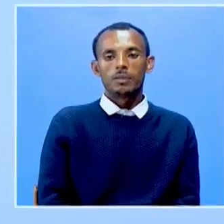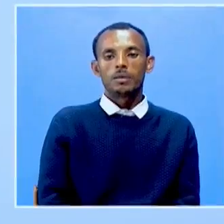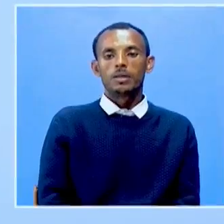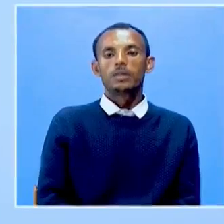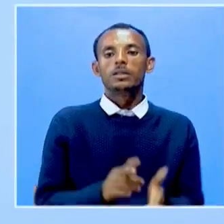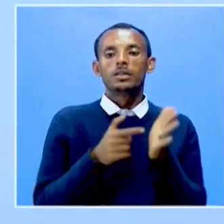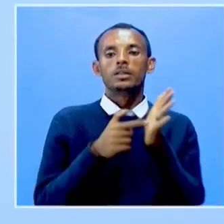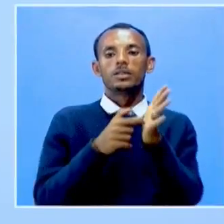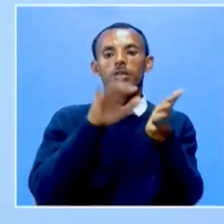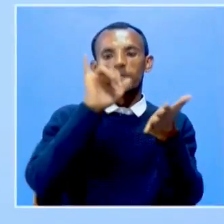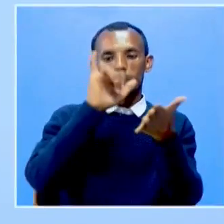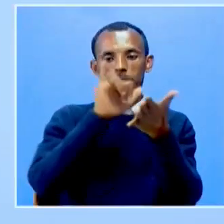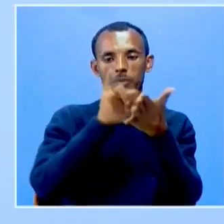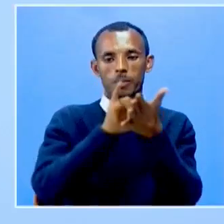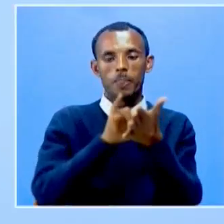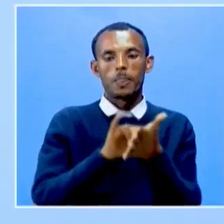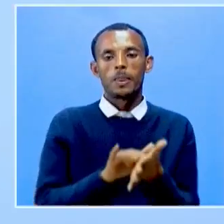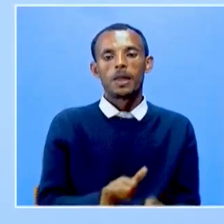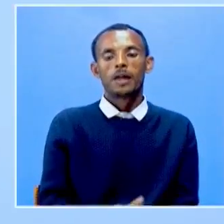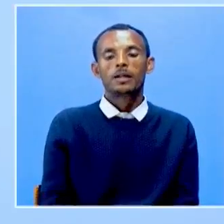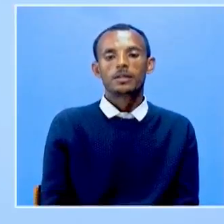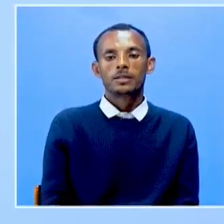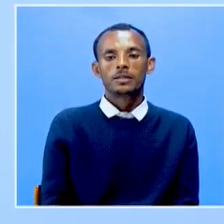Show that, or